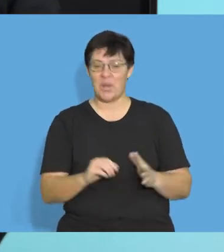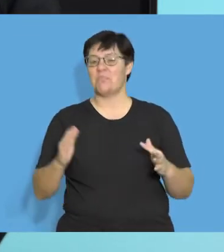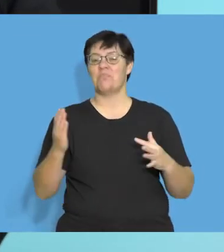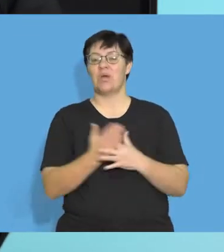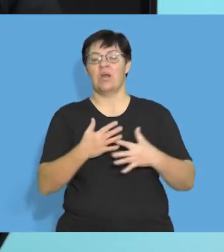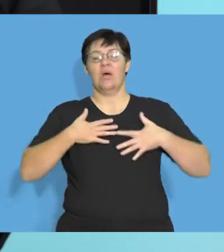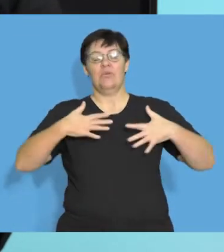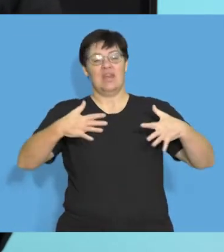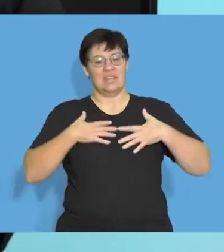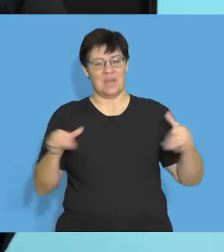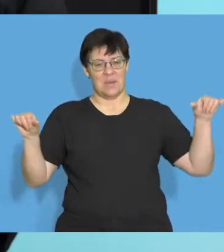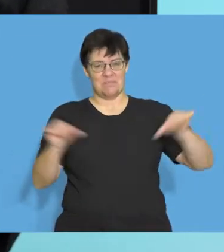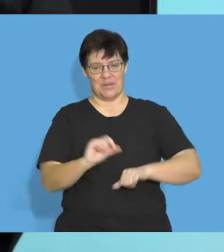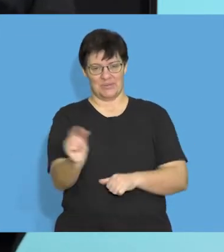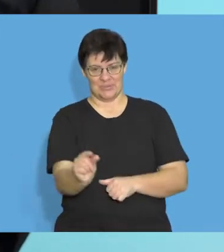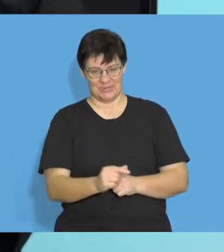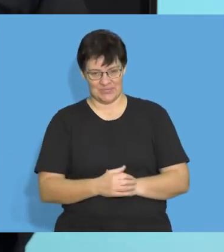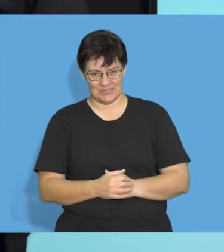and we'll be back in a jiffy.